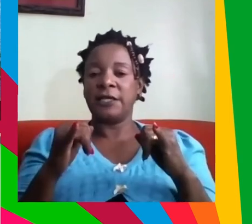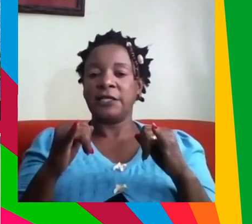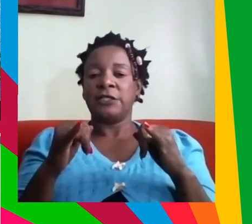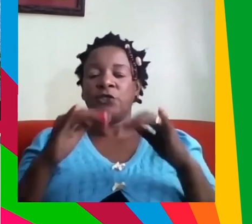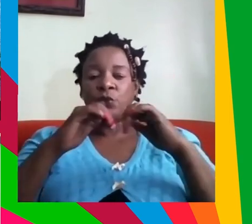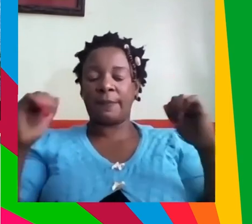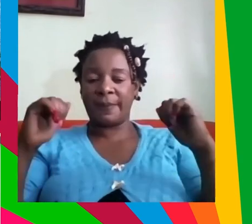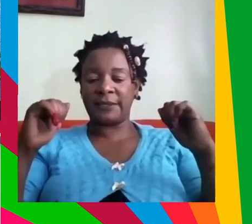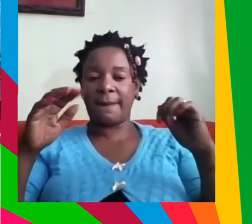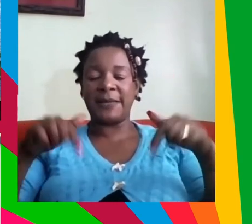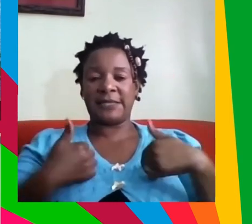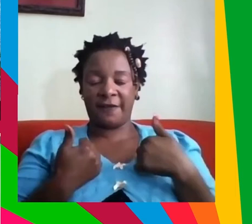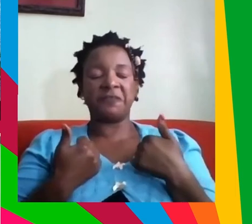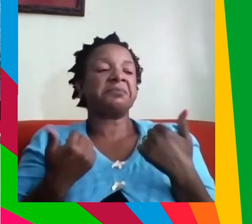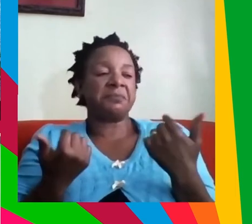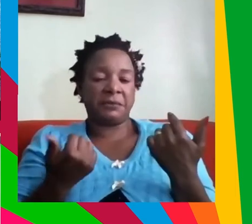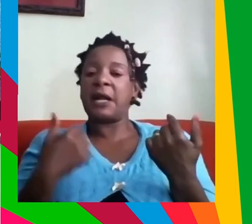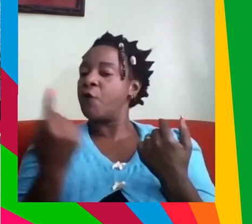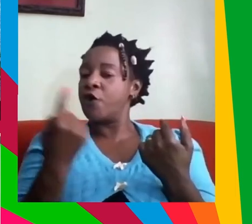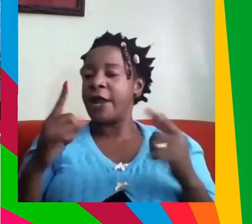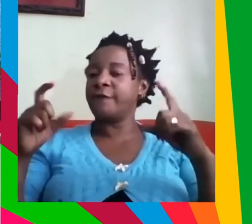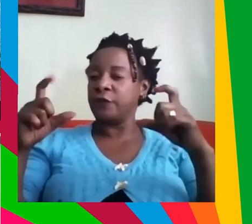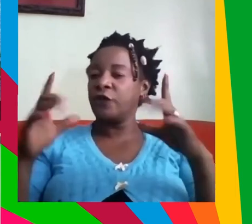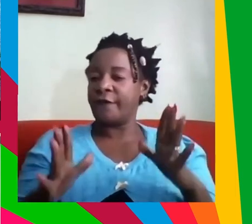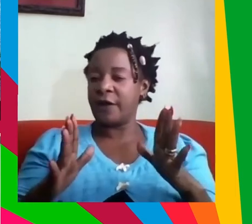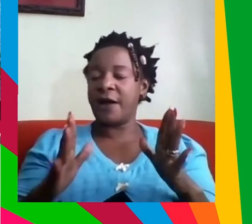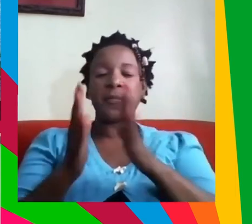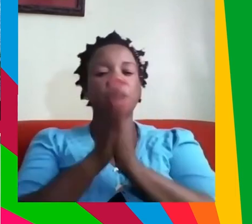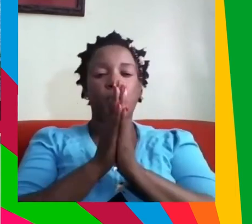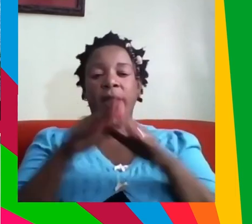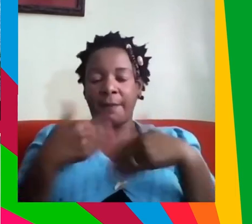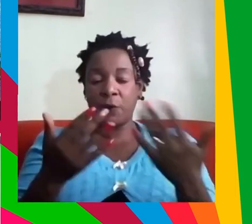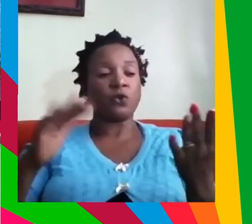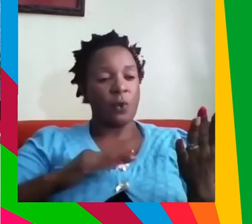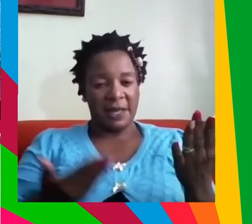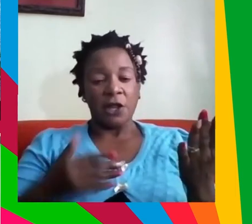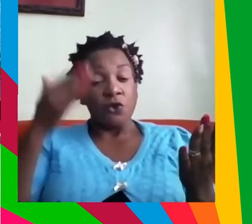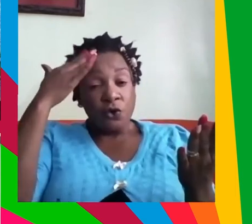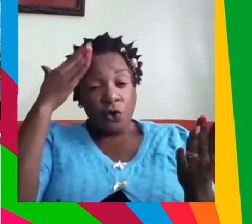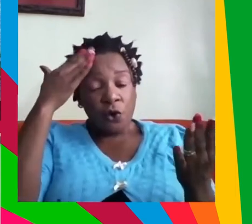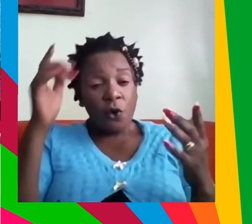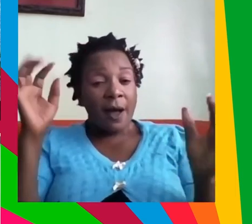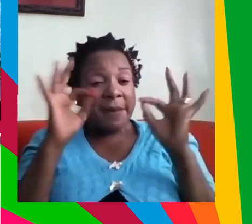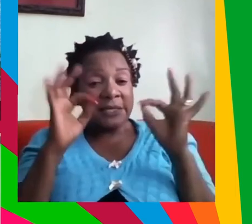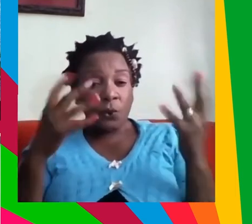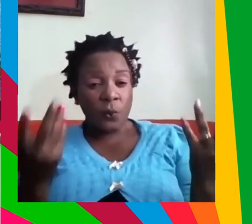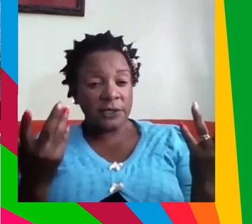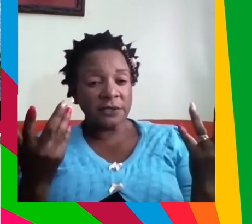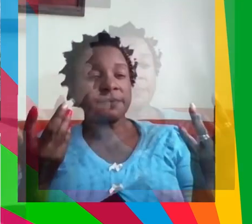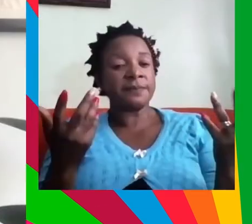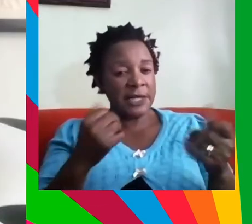I'm just the photographer and these stories are about them, the women. And you know what's amazing is that I photographed like